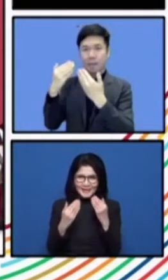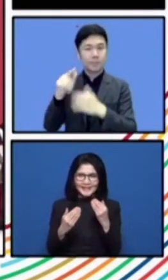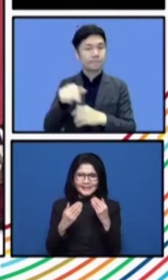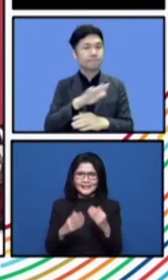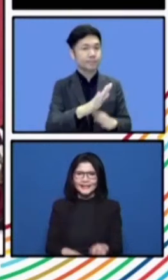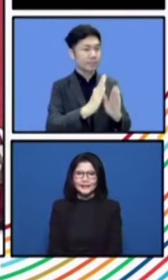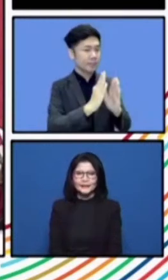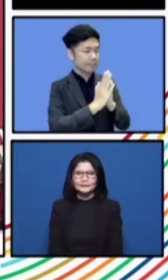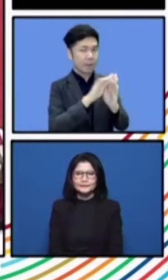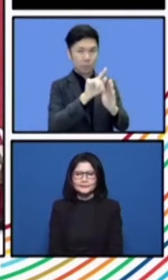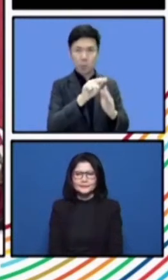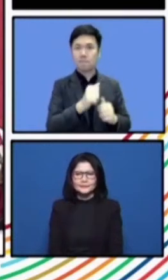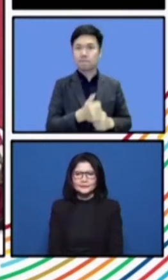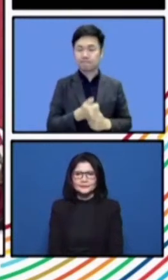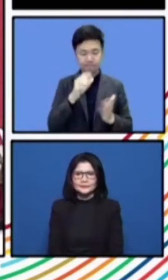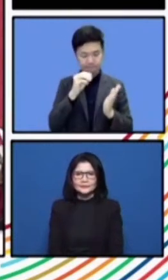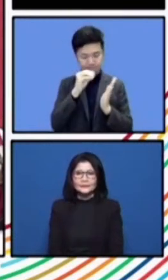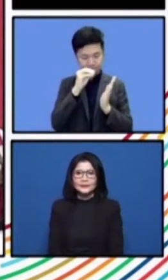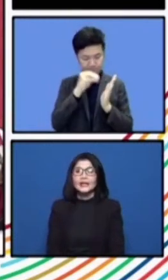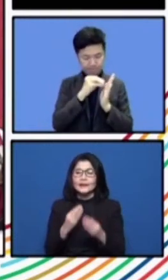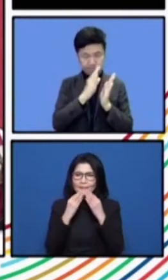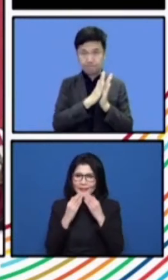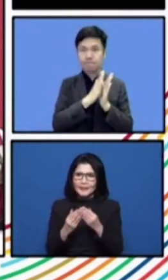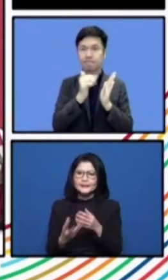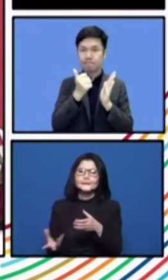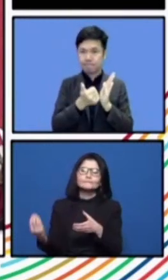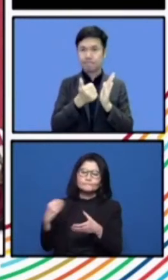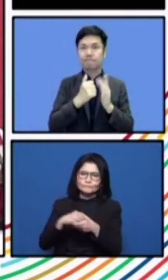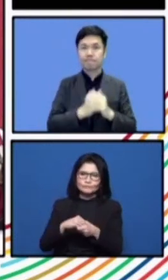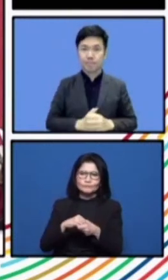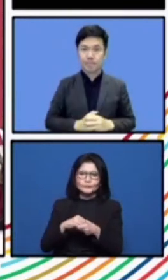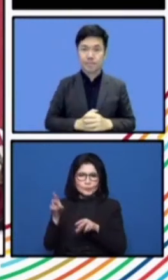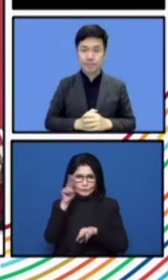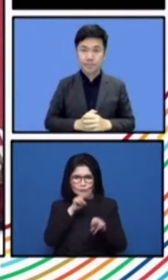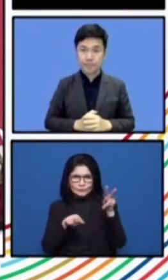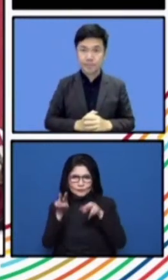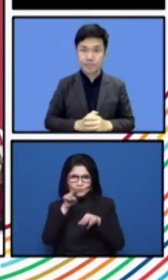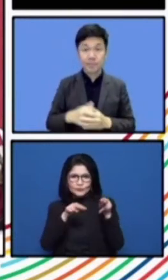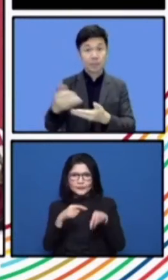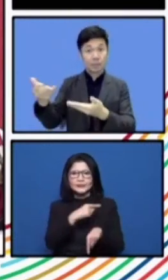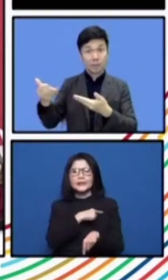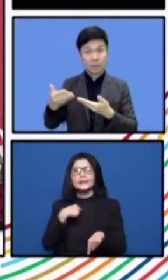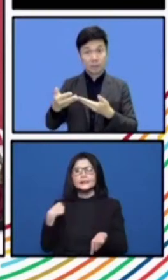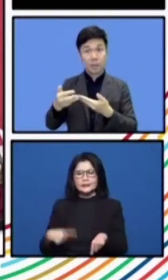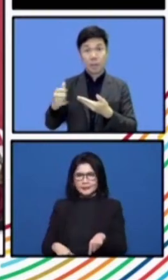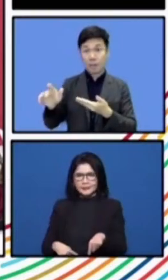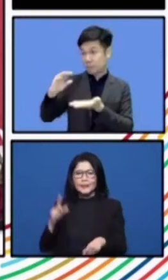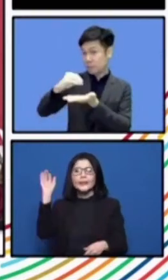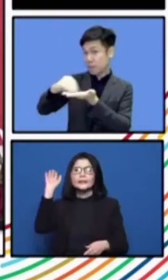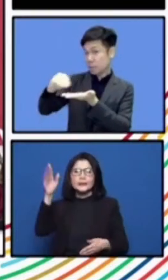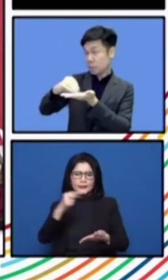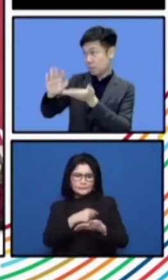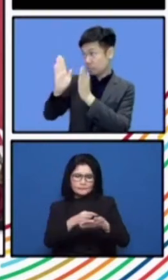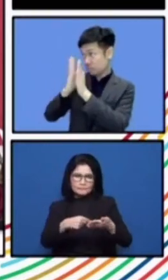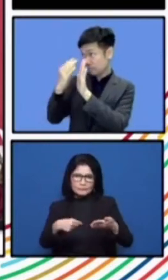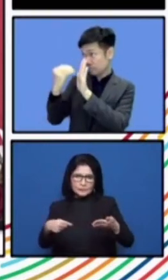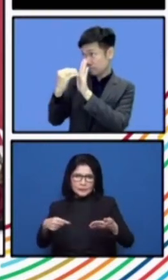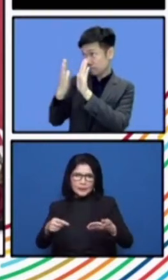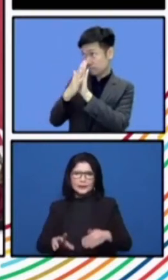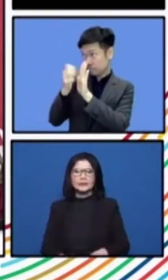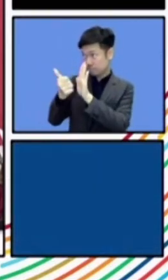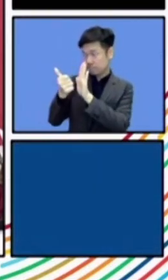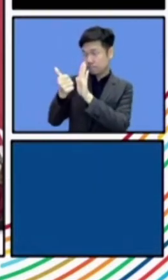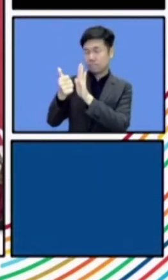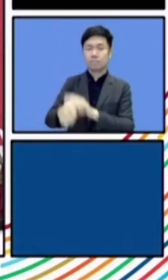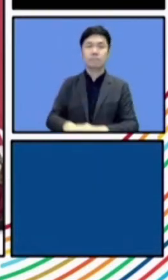concerns are noted delegate from China and I asked upon the secretary to take note of that thank you very much we